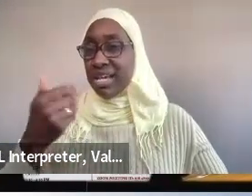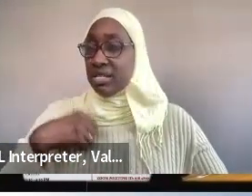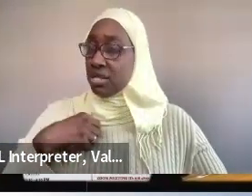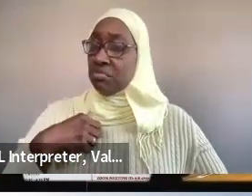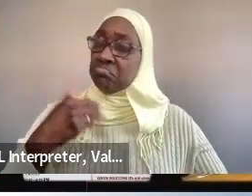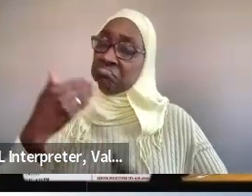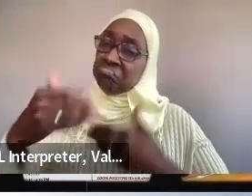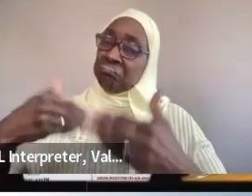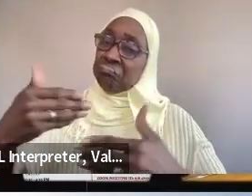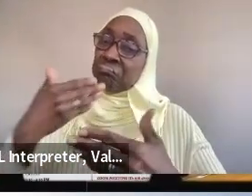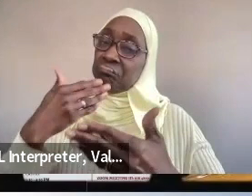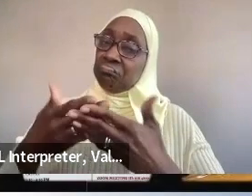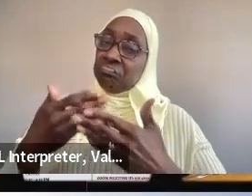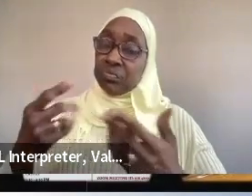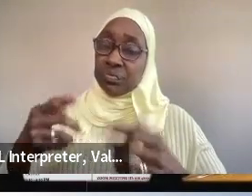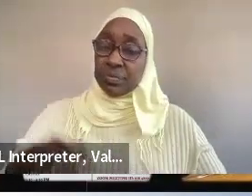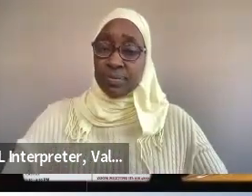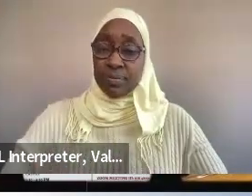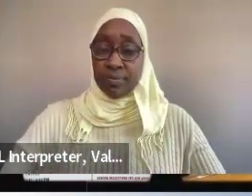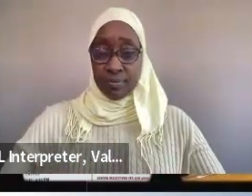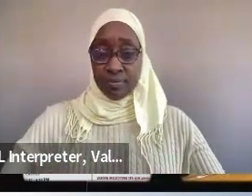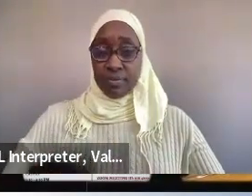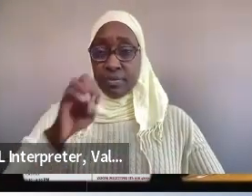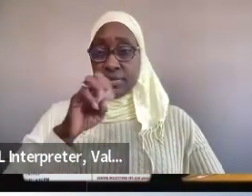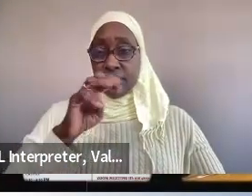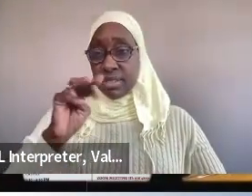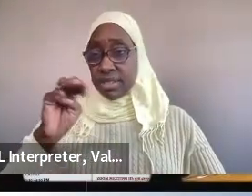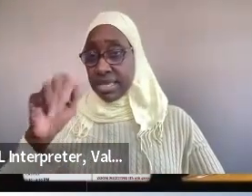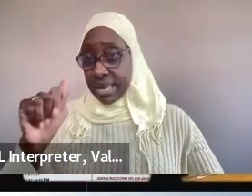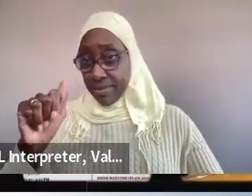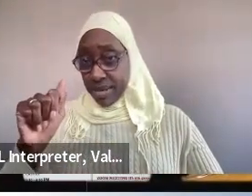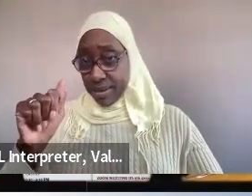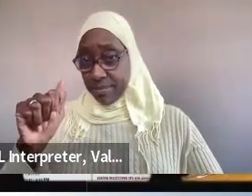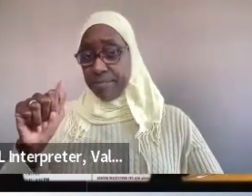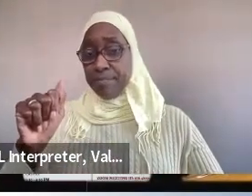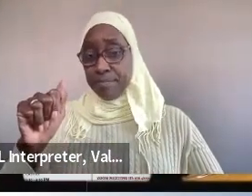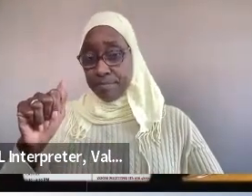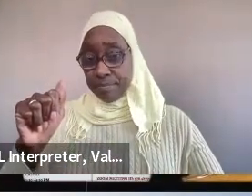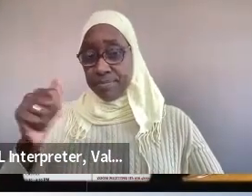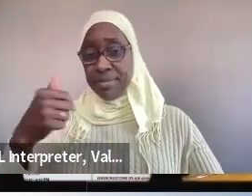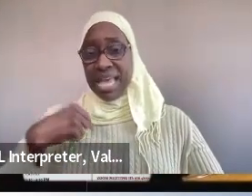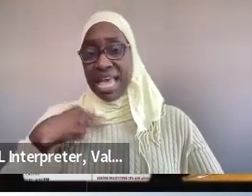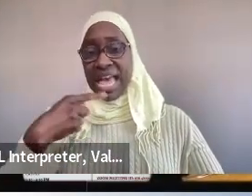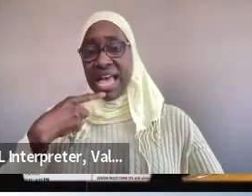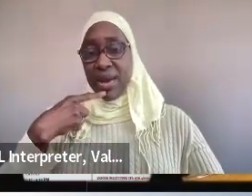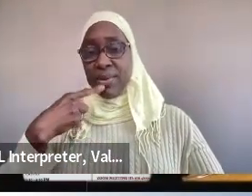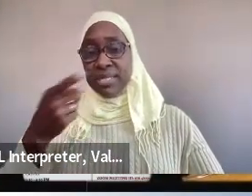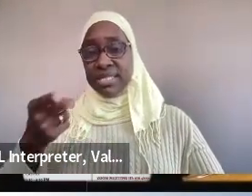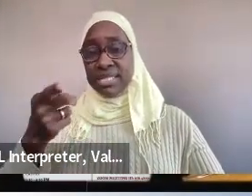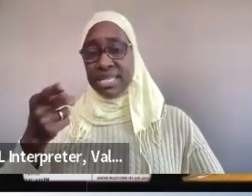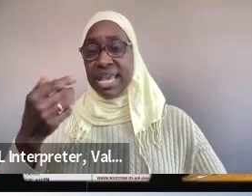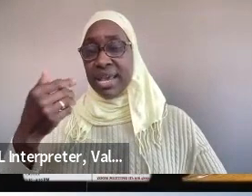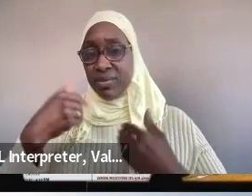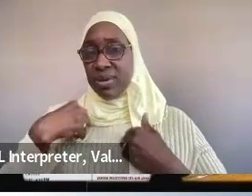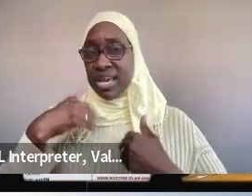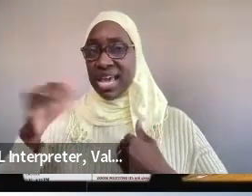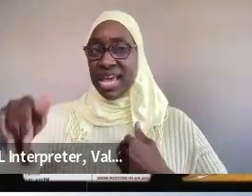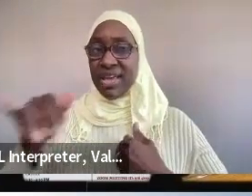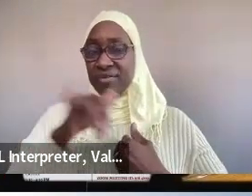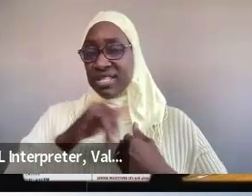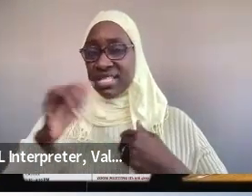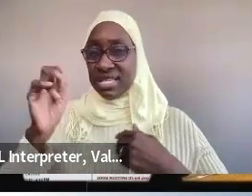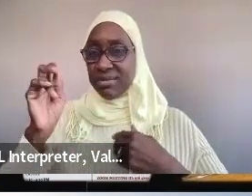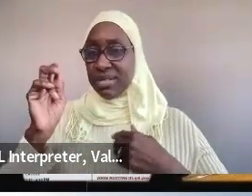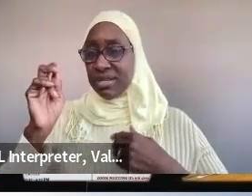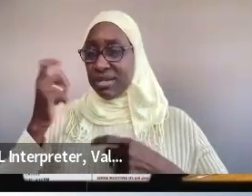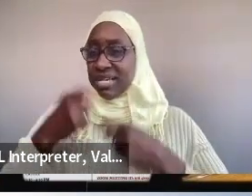Yeah. This is Emma again from Northeastern. I would say that we kind of face similar issues to Brown in terms of